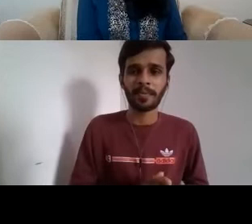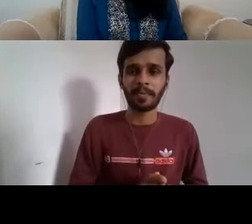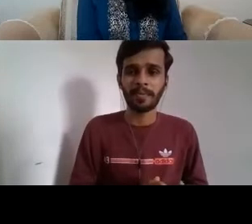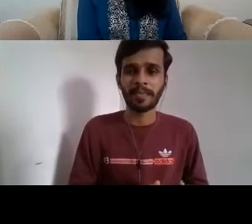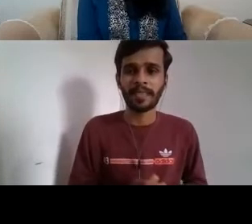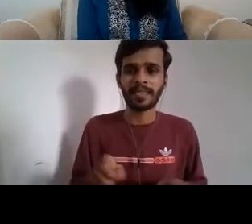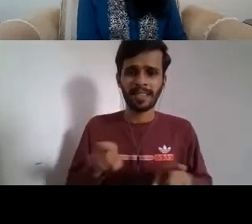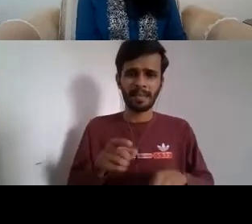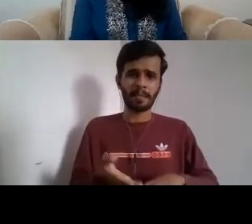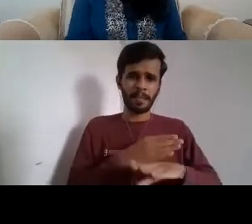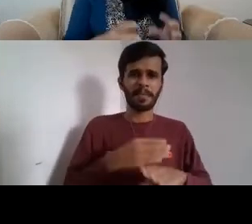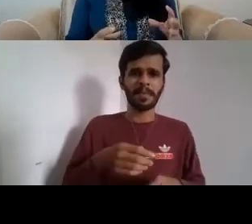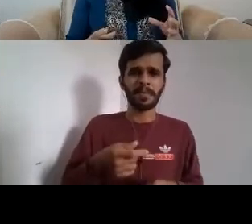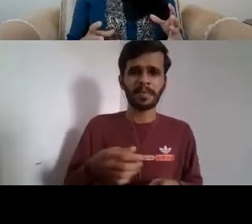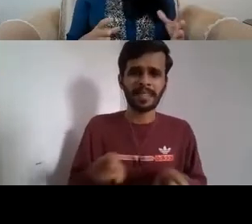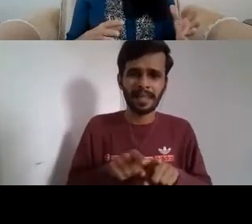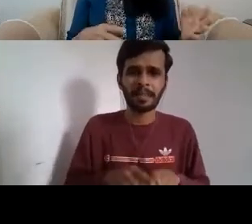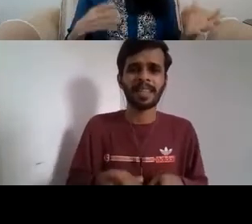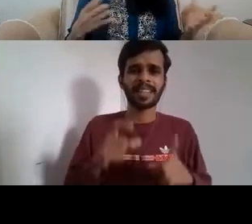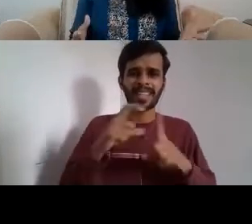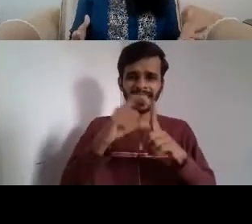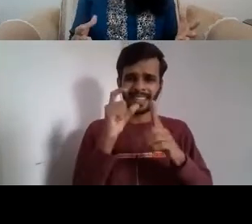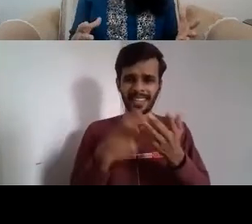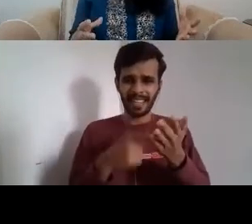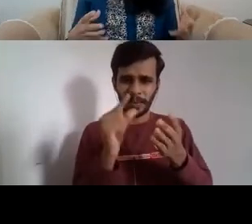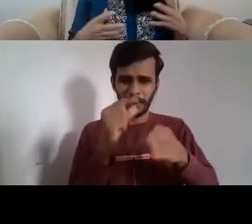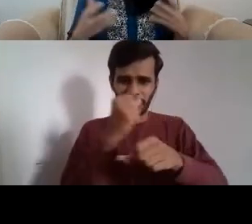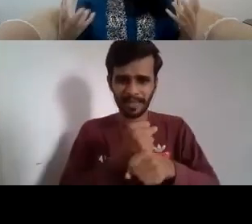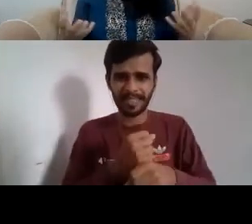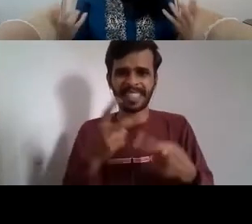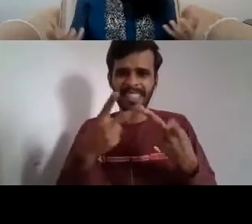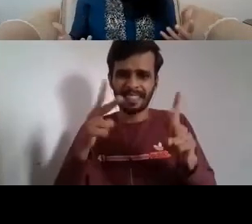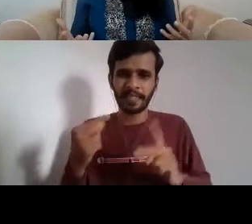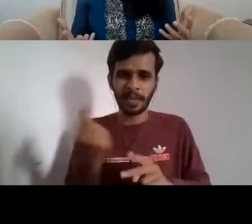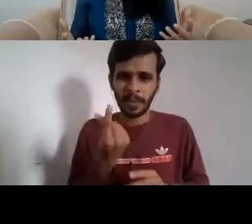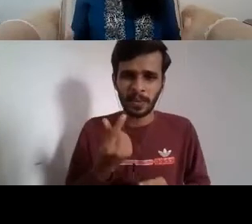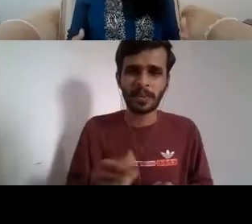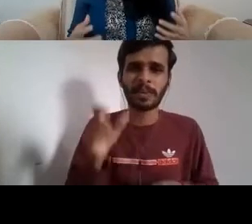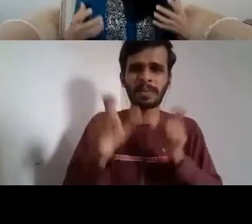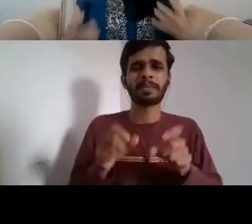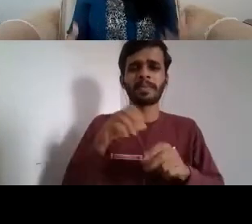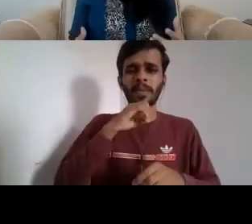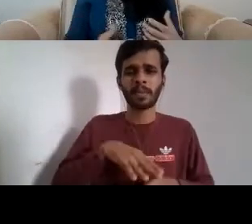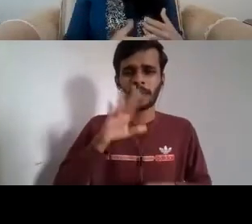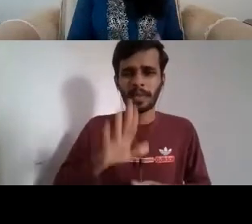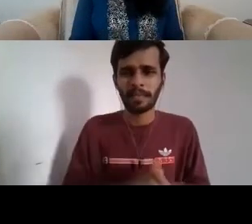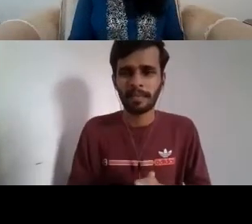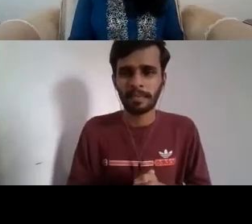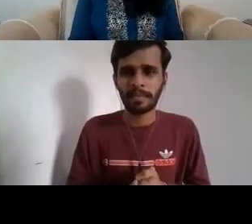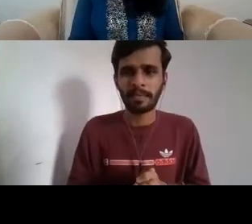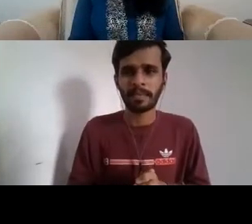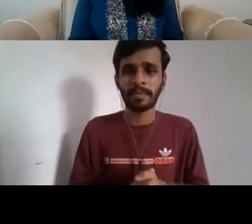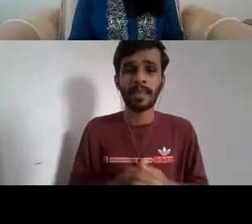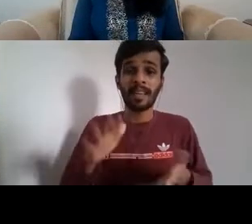at the Woodstock, his music provided an alternative to the mind-expanding drugs that were rampant at that